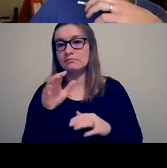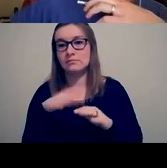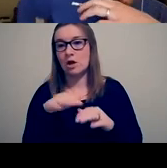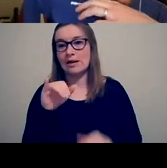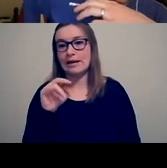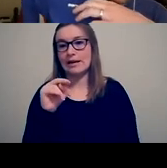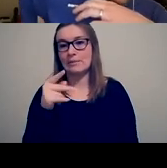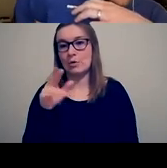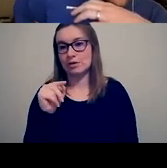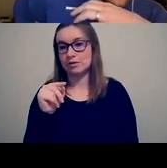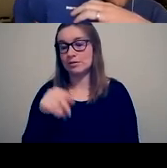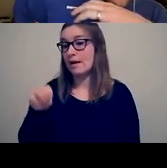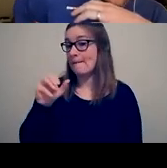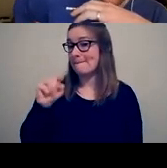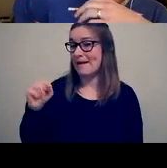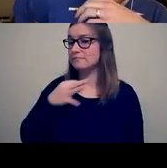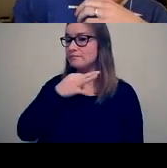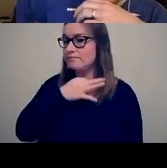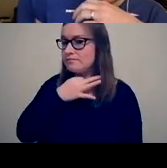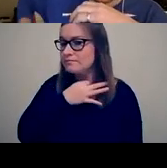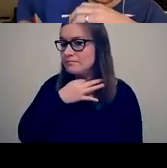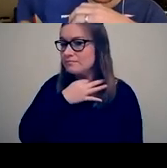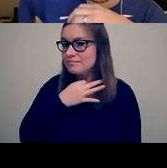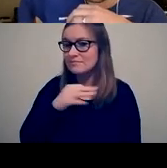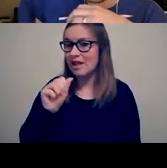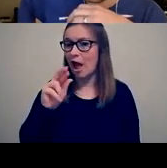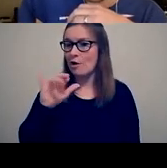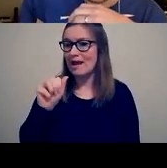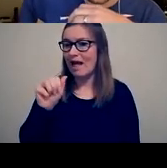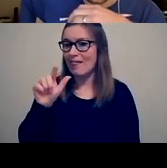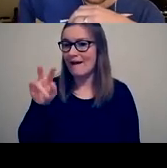I was curious about what exactly Aria Live does.